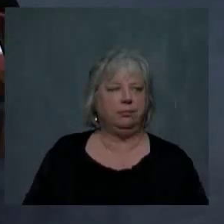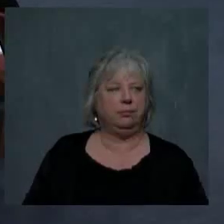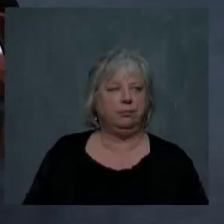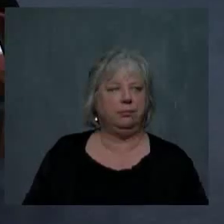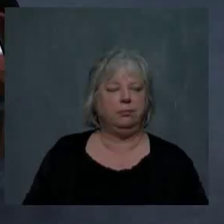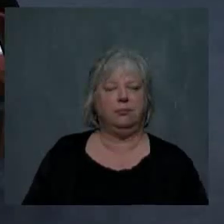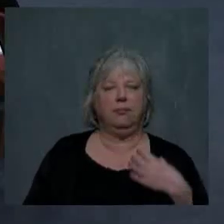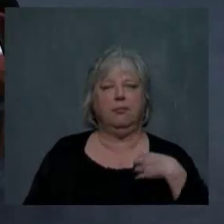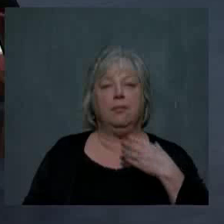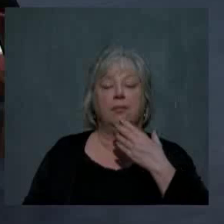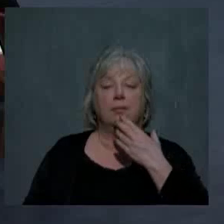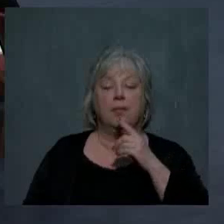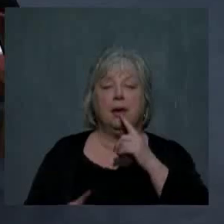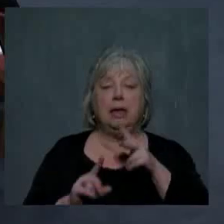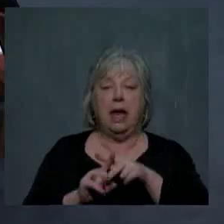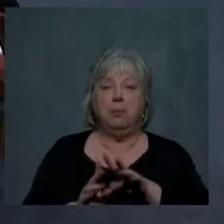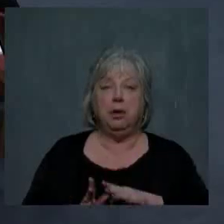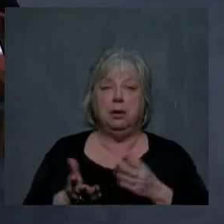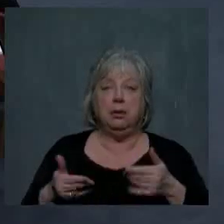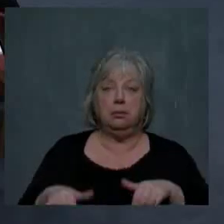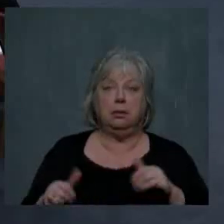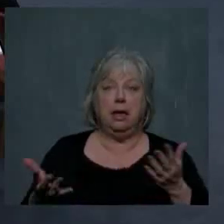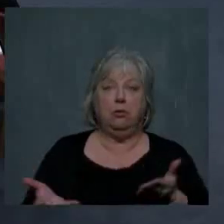Thank you. Is the applicant here?